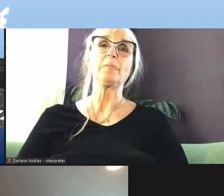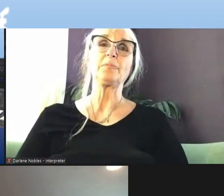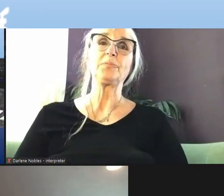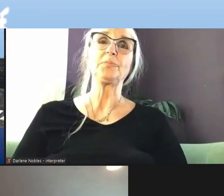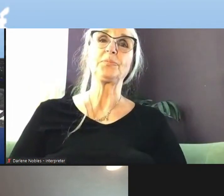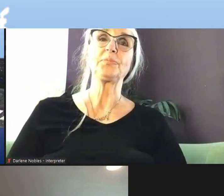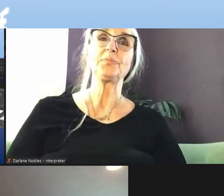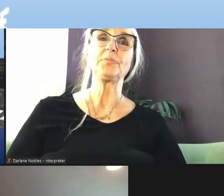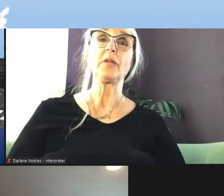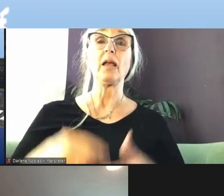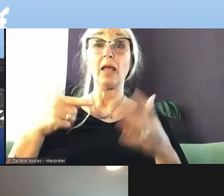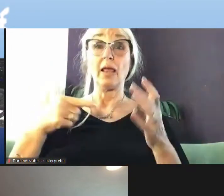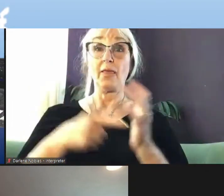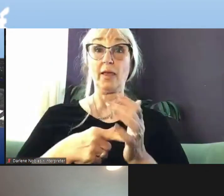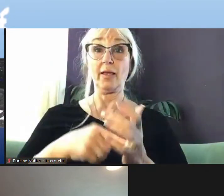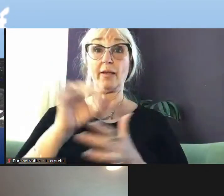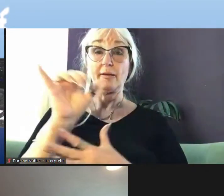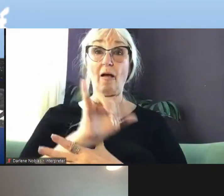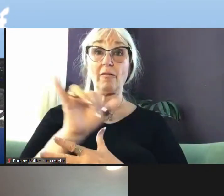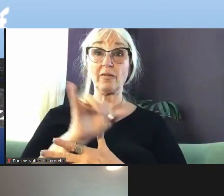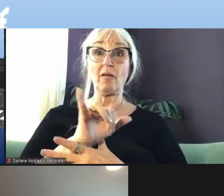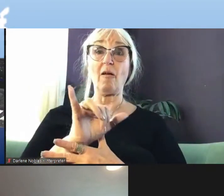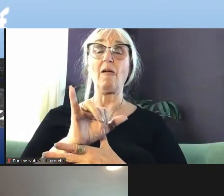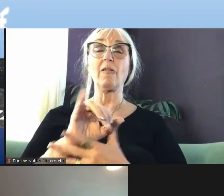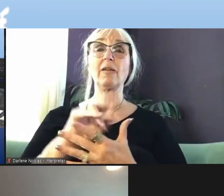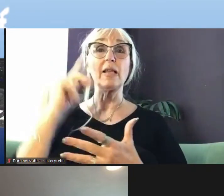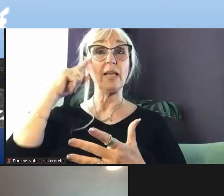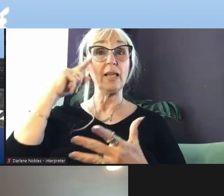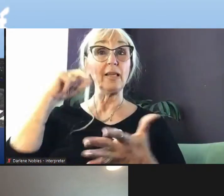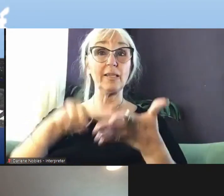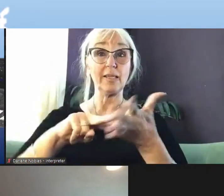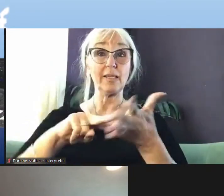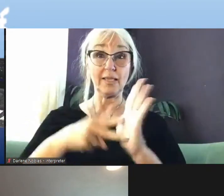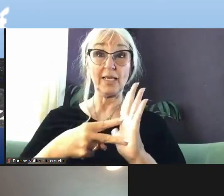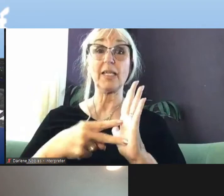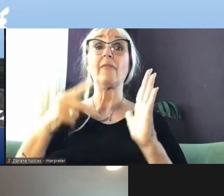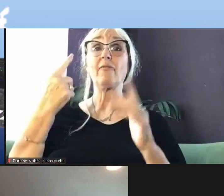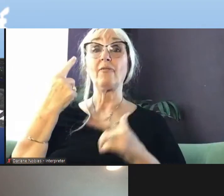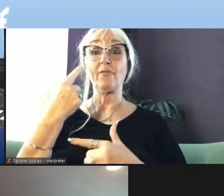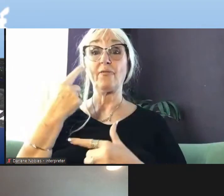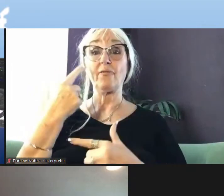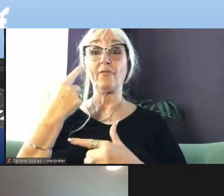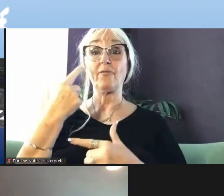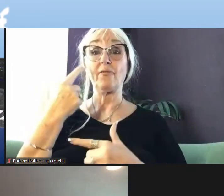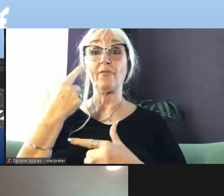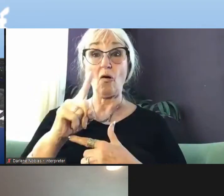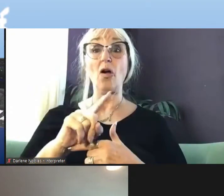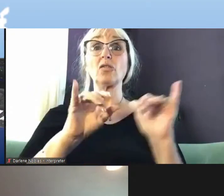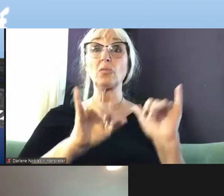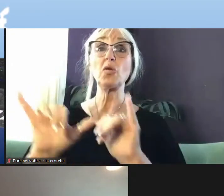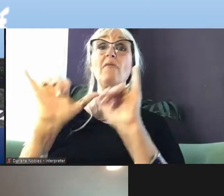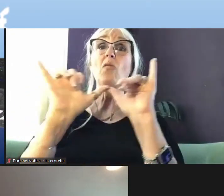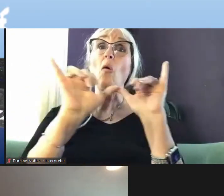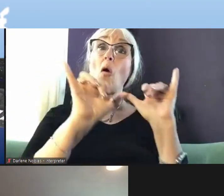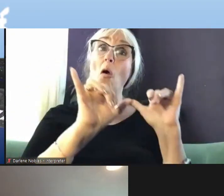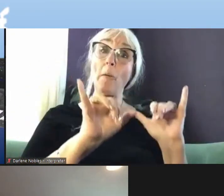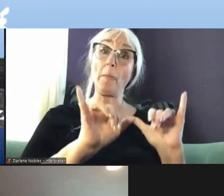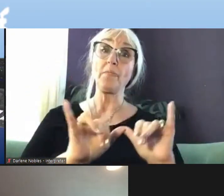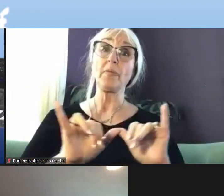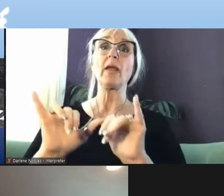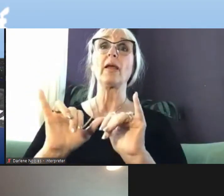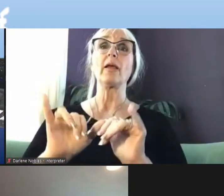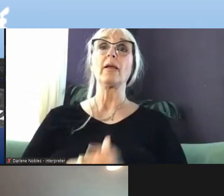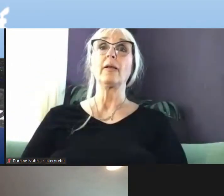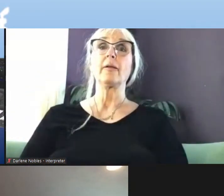This also is meant to make some uniformity in how to apply